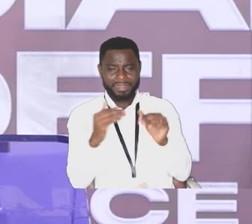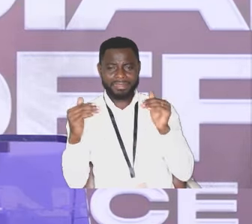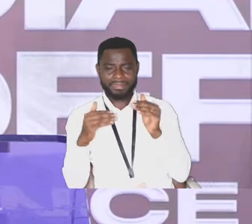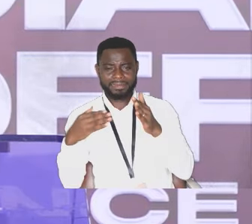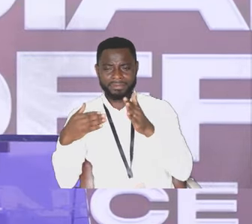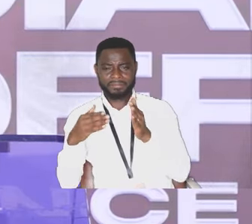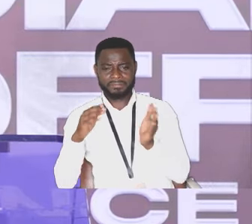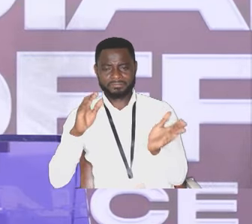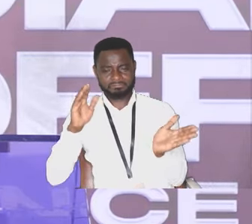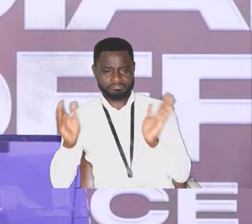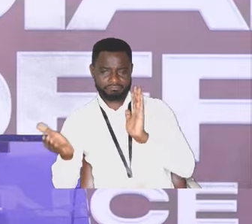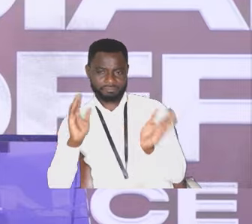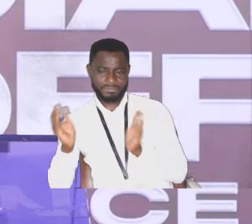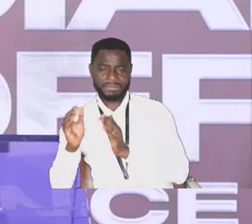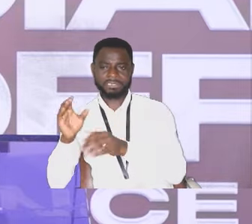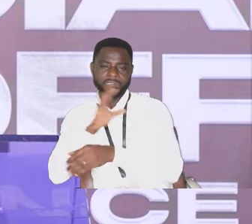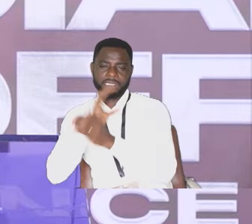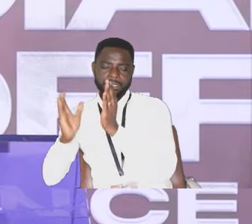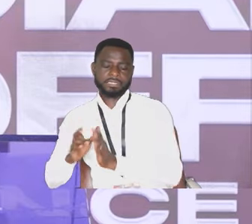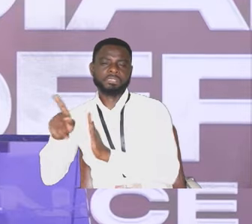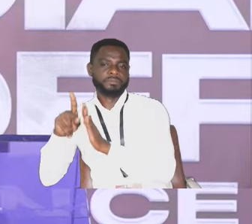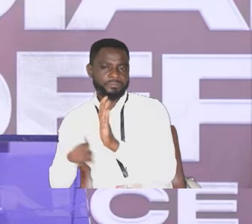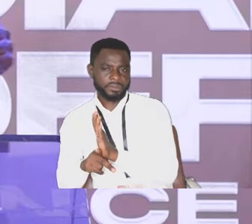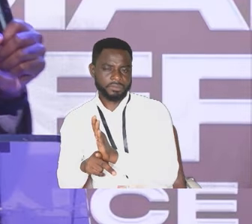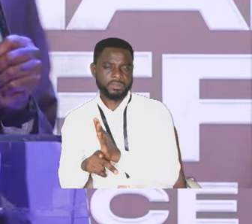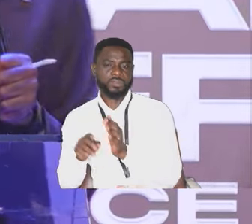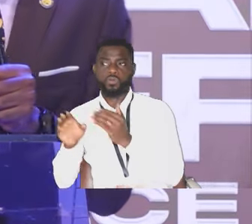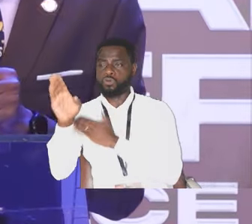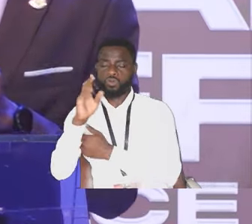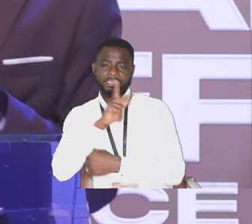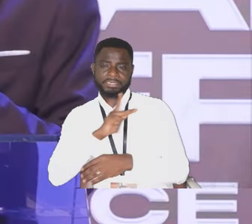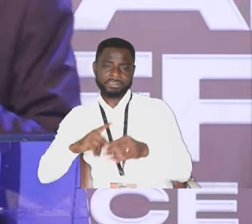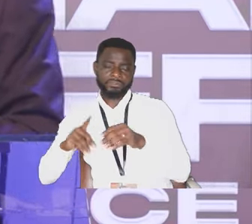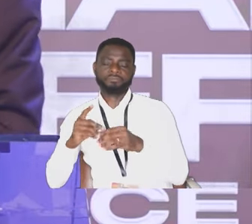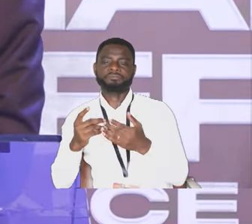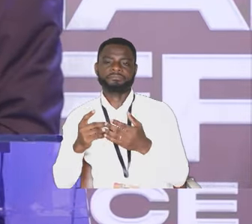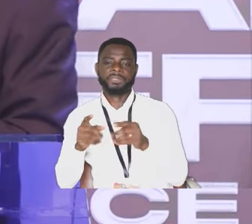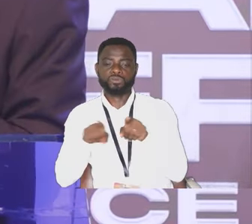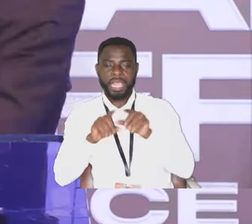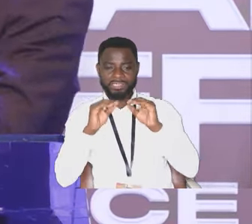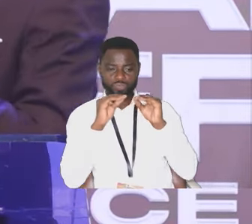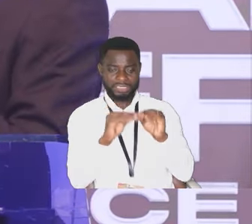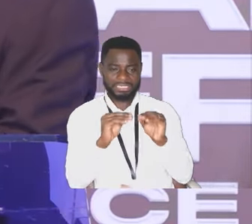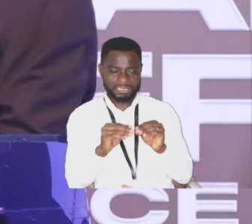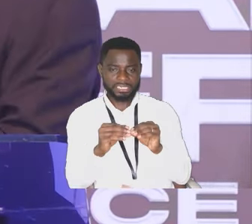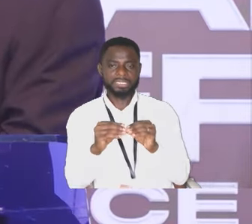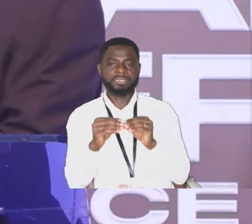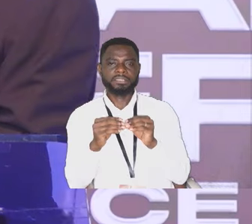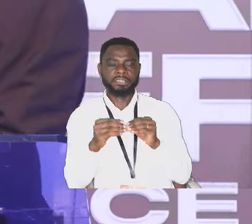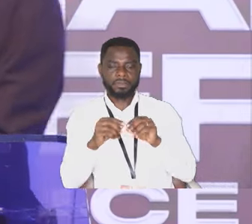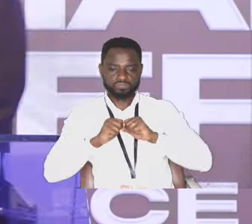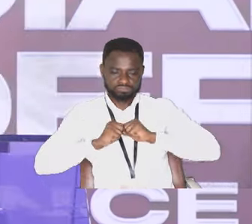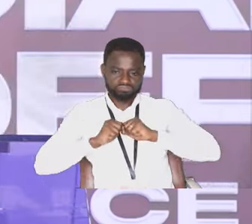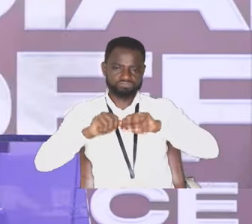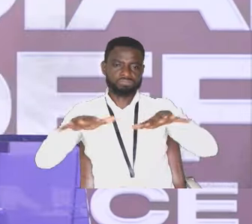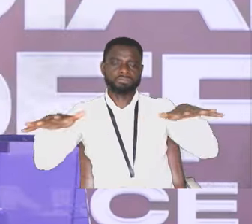Christian biblical principles, God's kingdom values and principles. So as we teach, then we cast our net widely, and